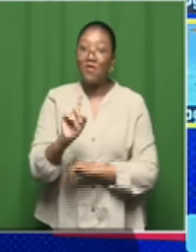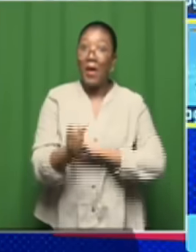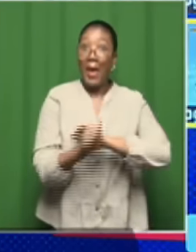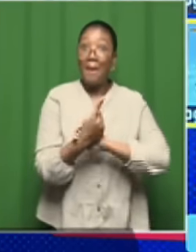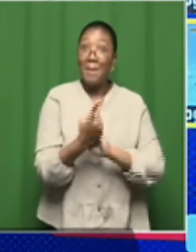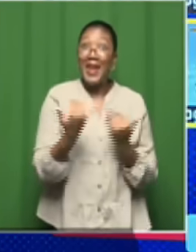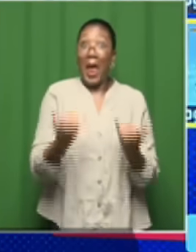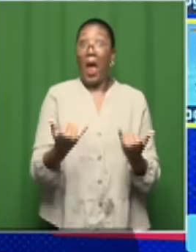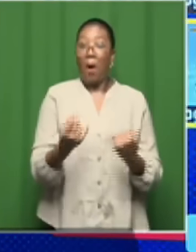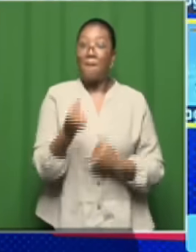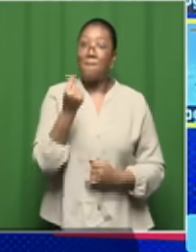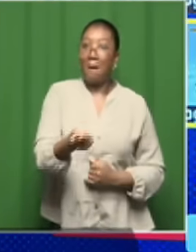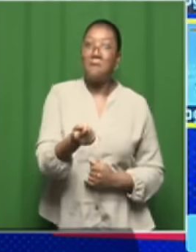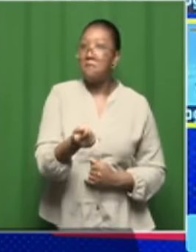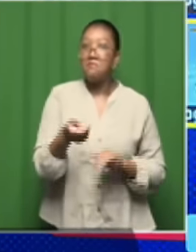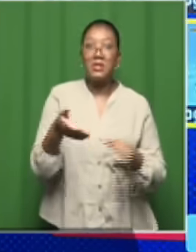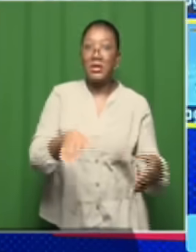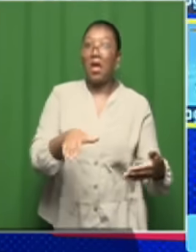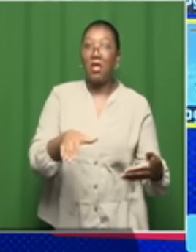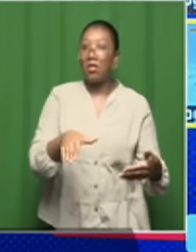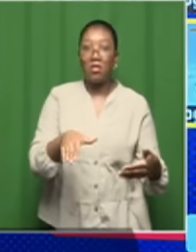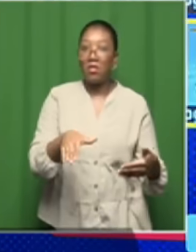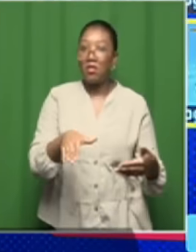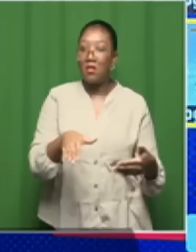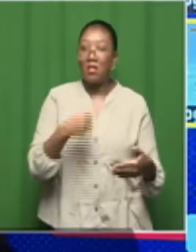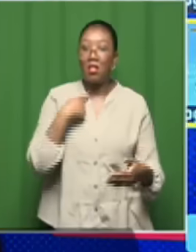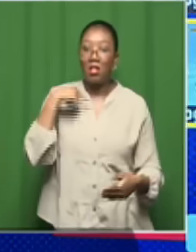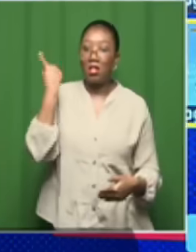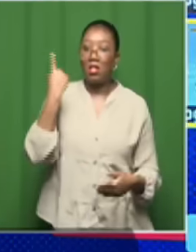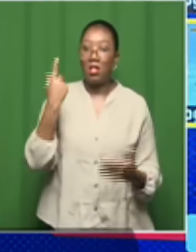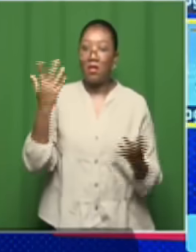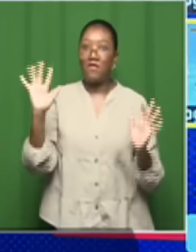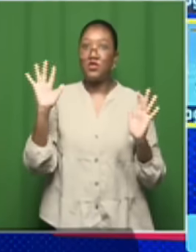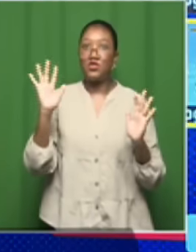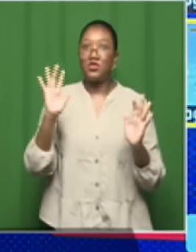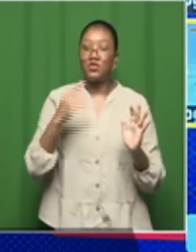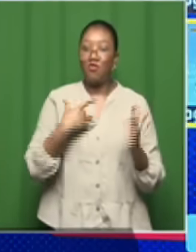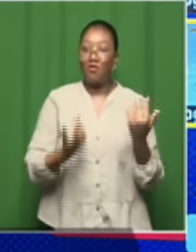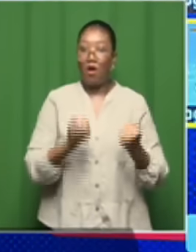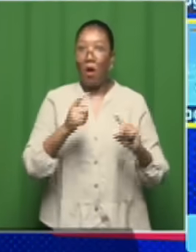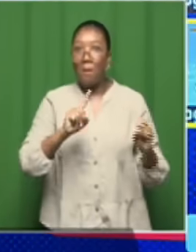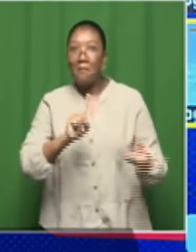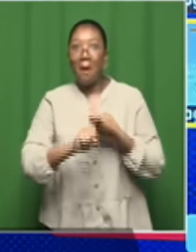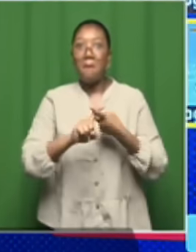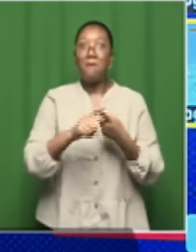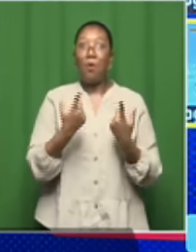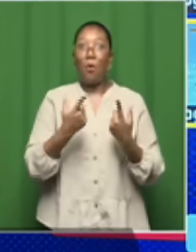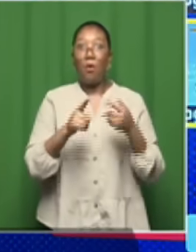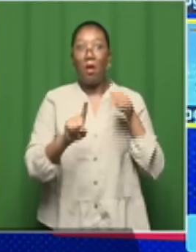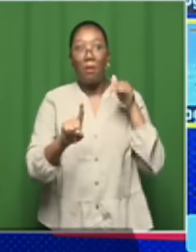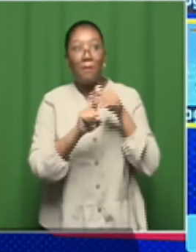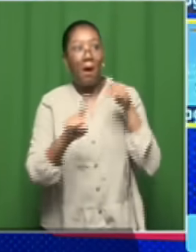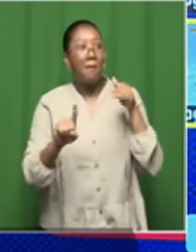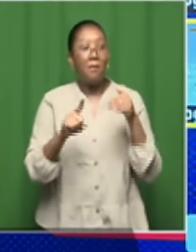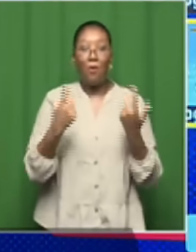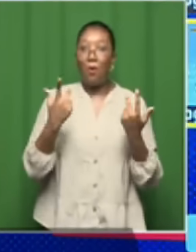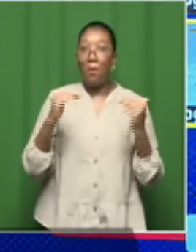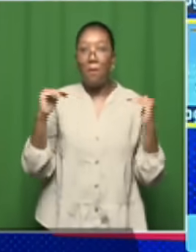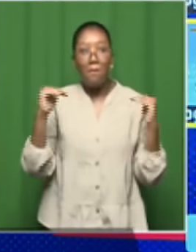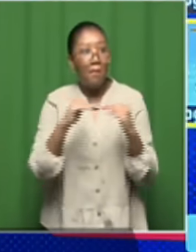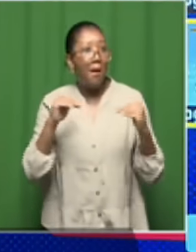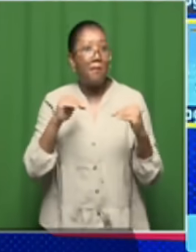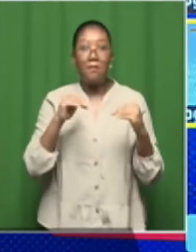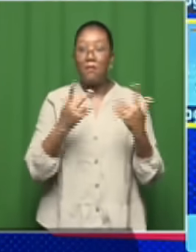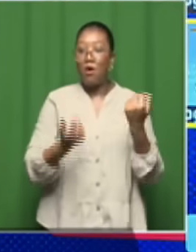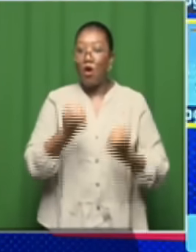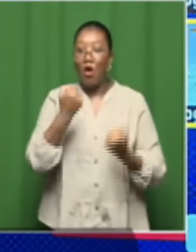accident on the road on that evening or that day. So as we continue with our special focus on crime in South Africa, we caught up